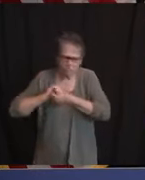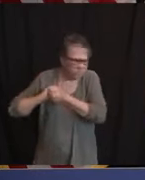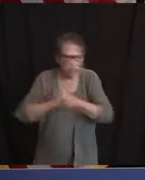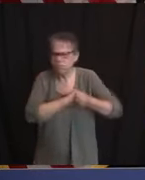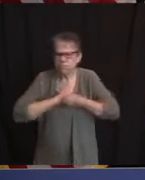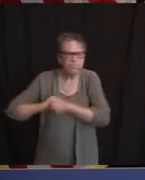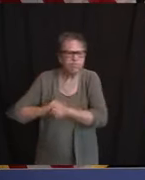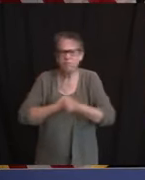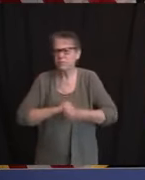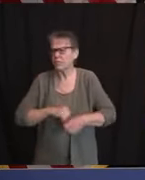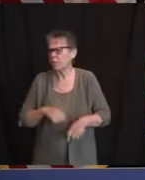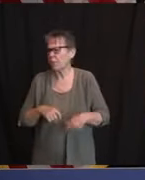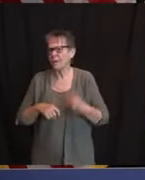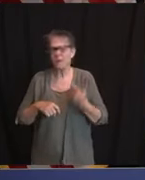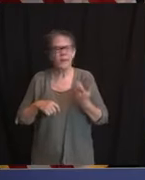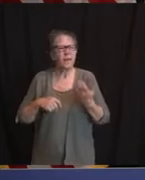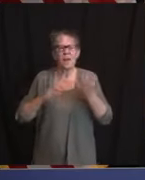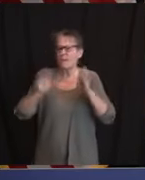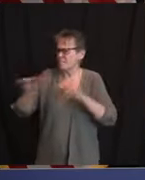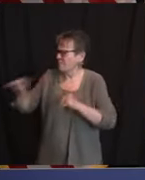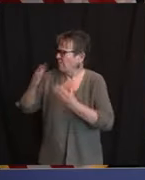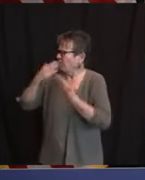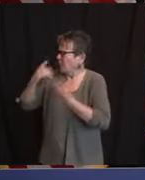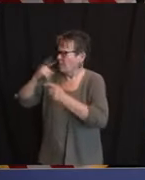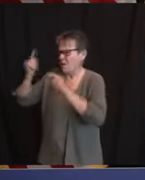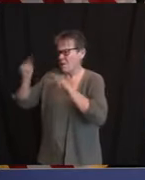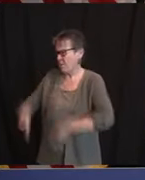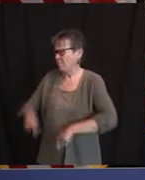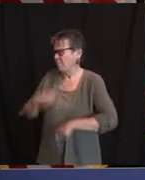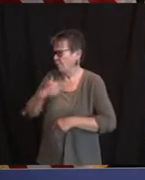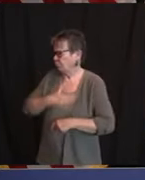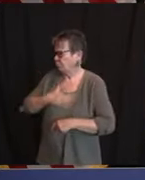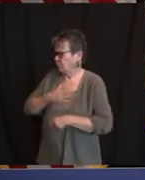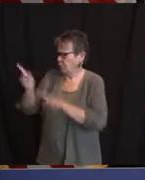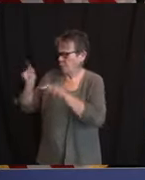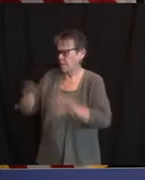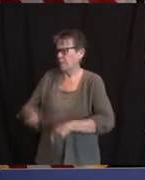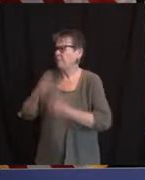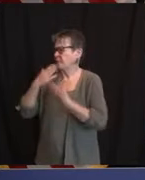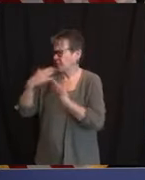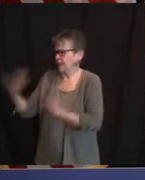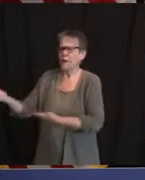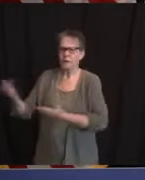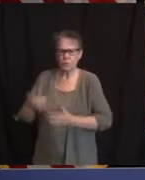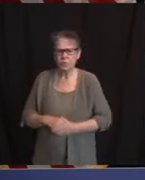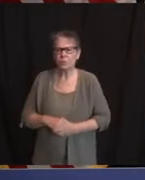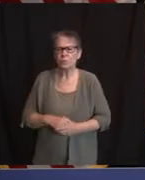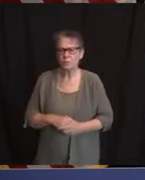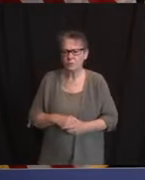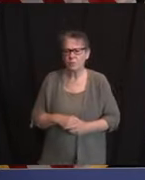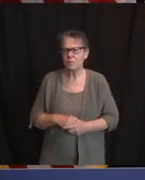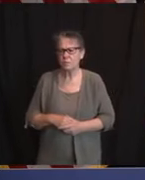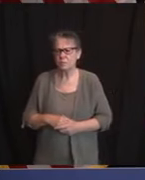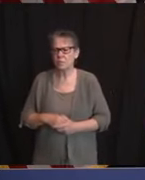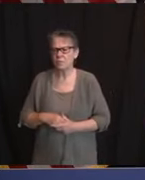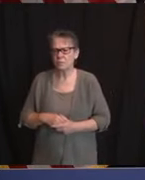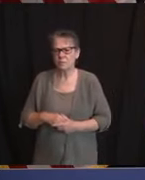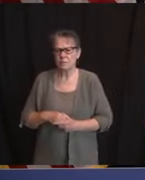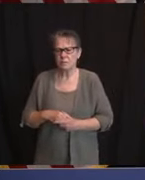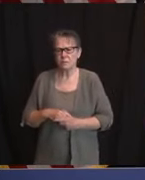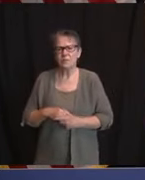something further that is out of norm and ask, without sweeping across, but very quickly, if anyone has any questions for